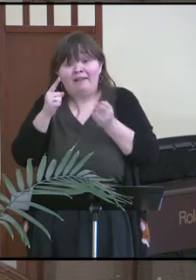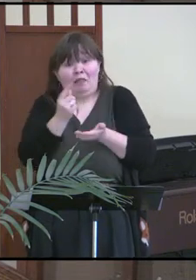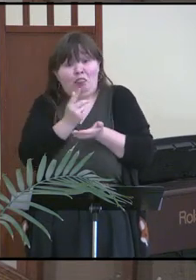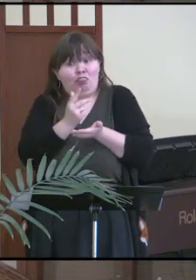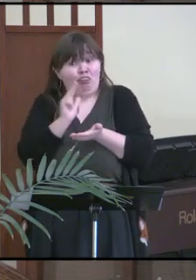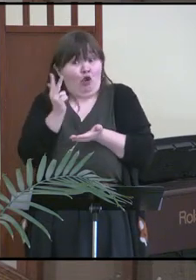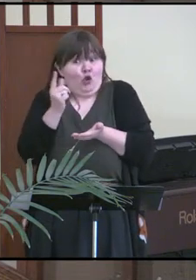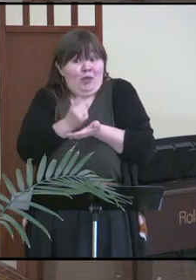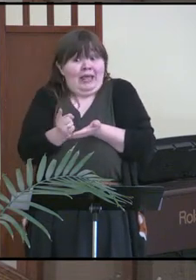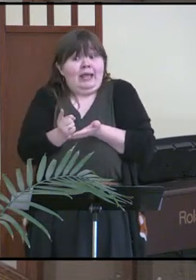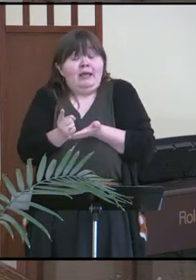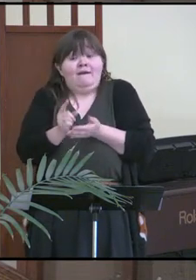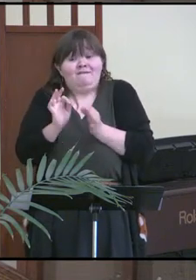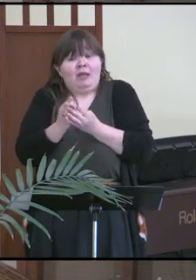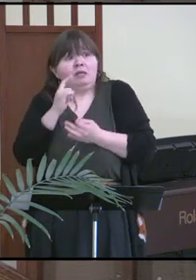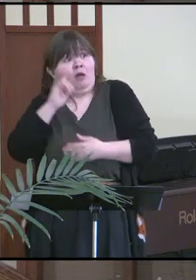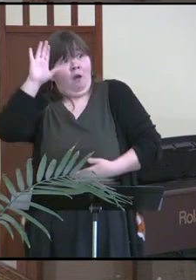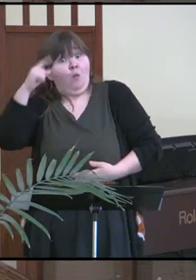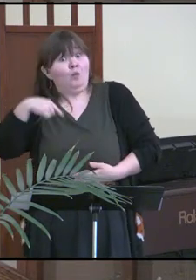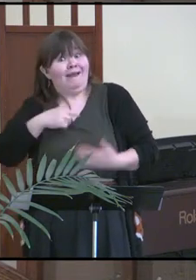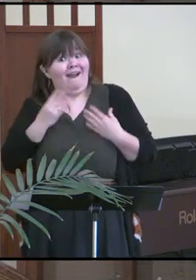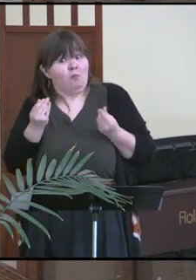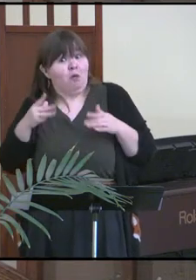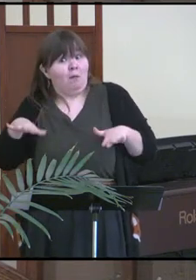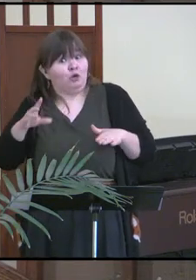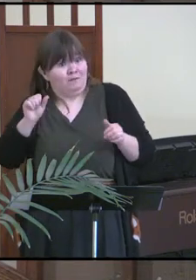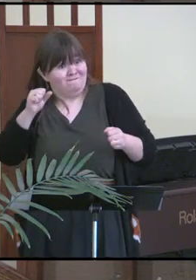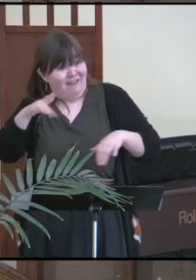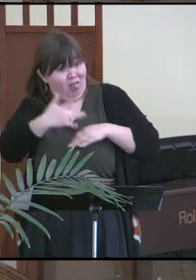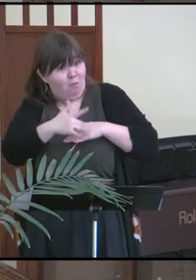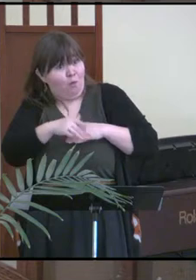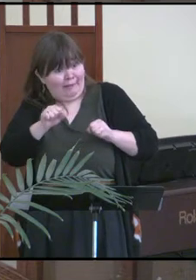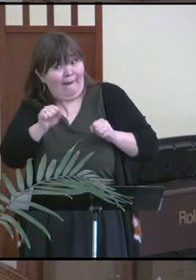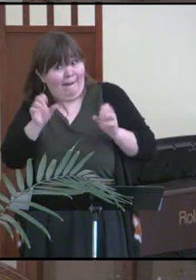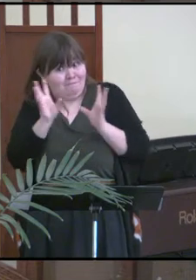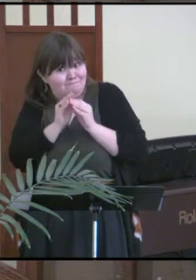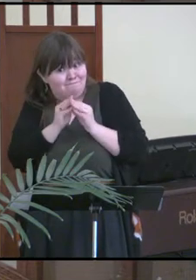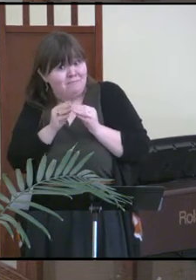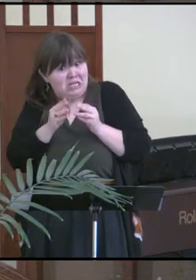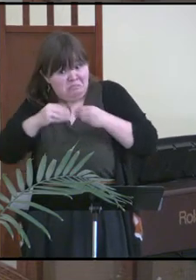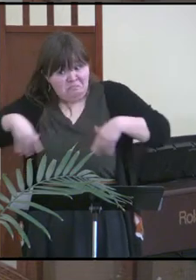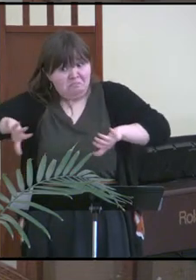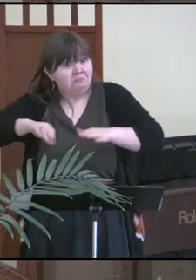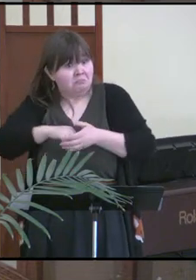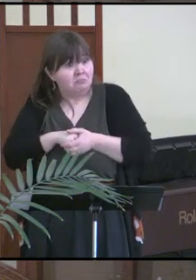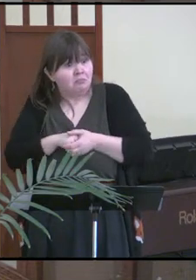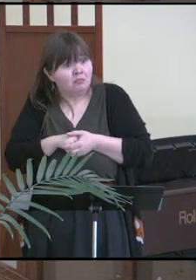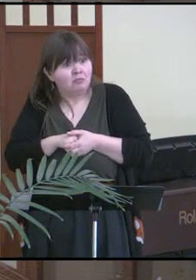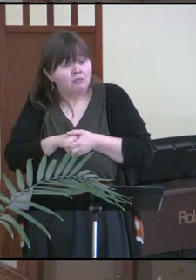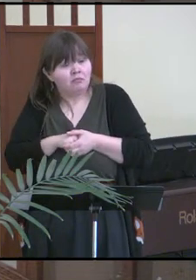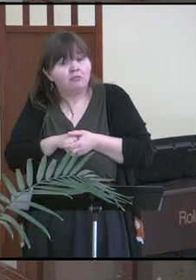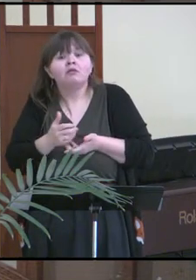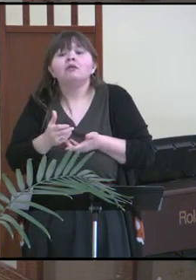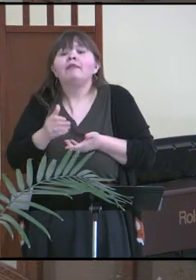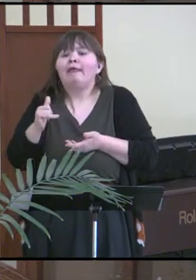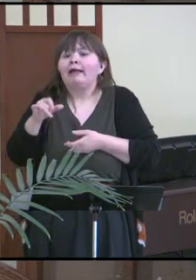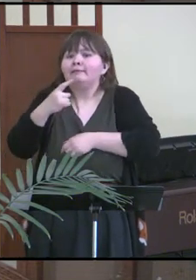congregation announced that they had a property available which could serve as a large meeting space.